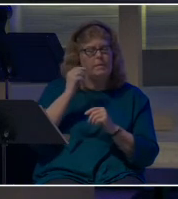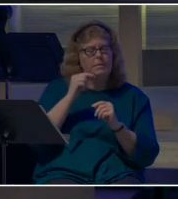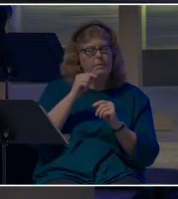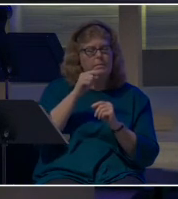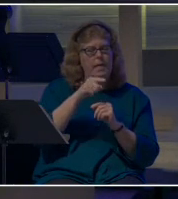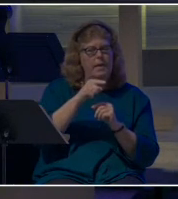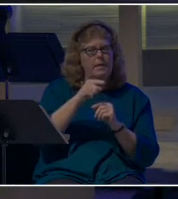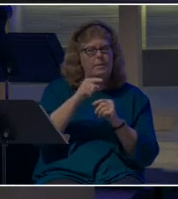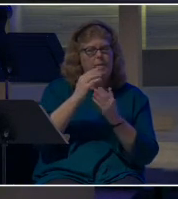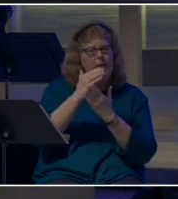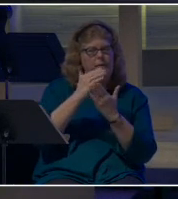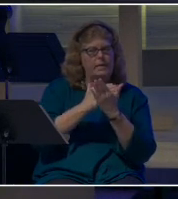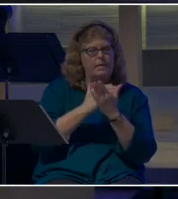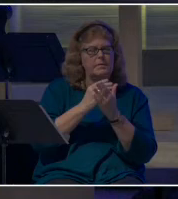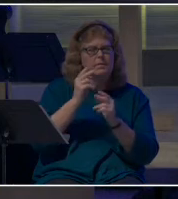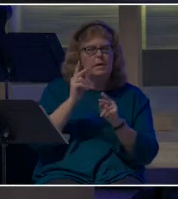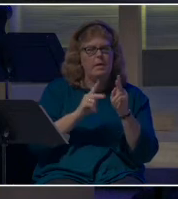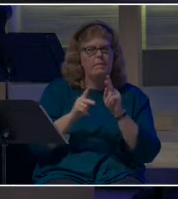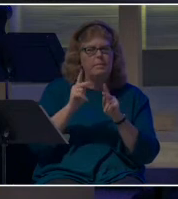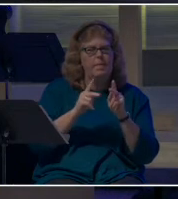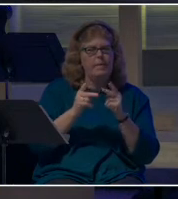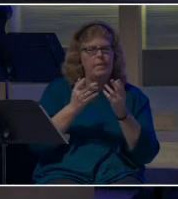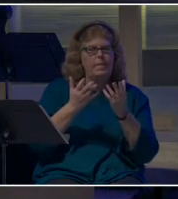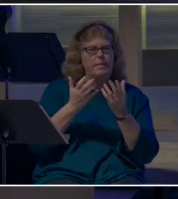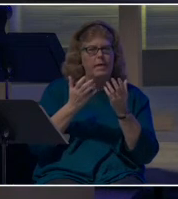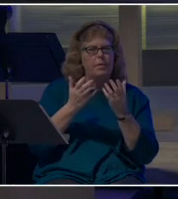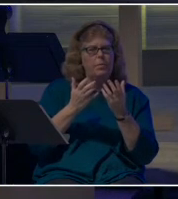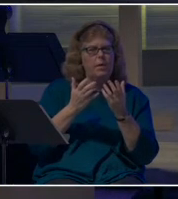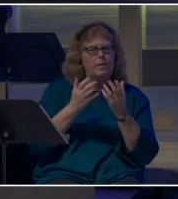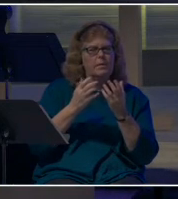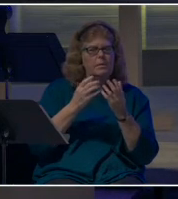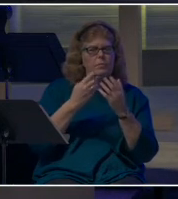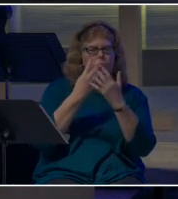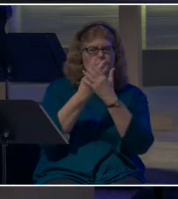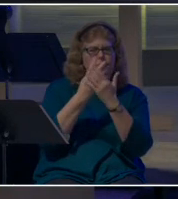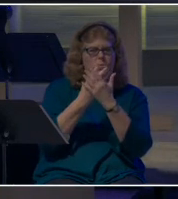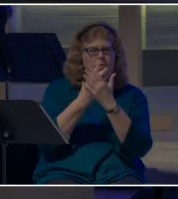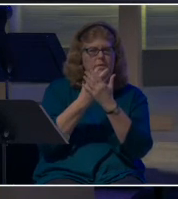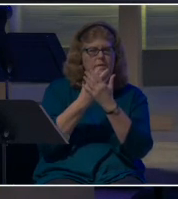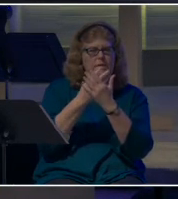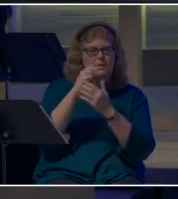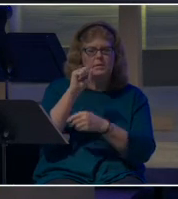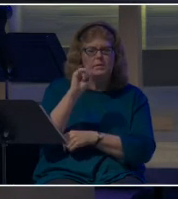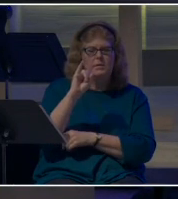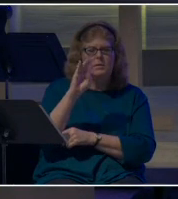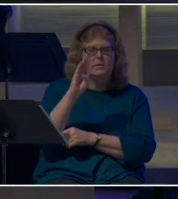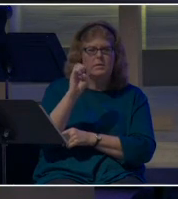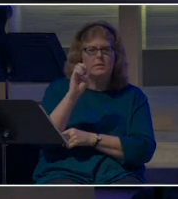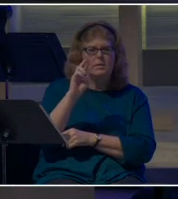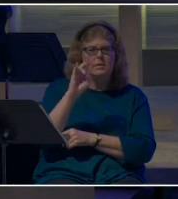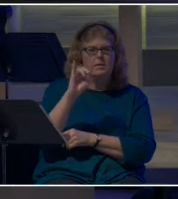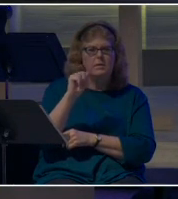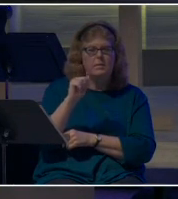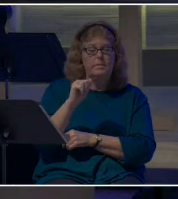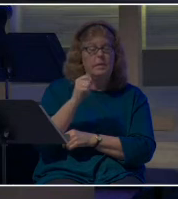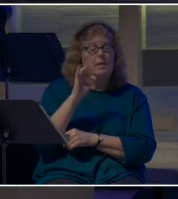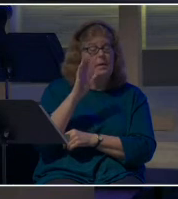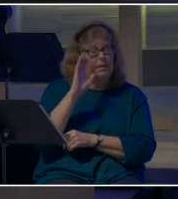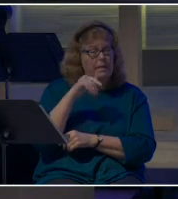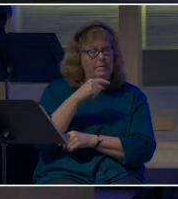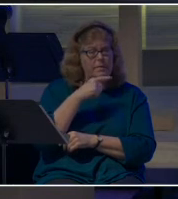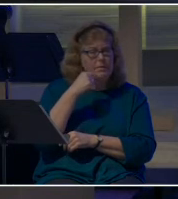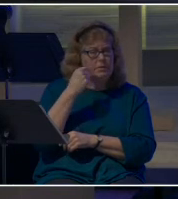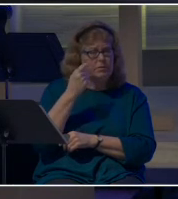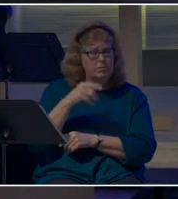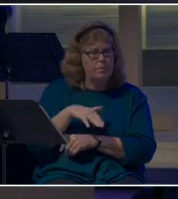on their short list of people that they wanted to put into their prison in Siberia. Now listen, if the Soviet Union